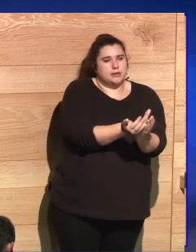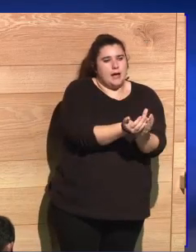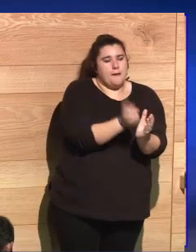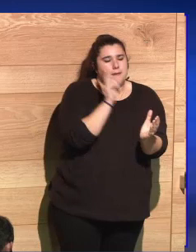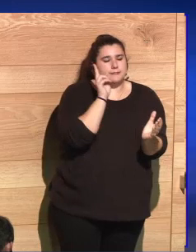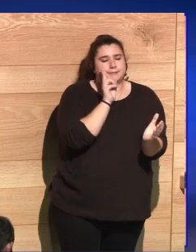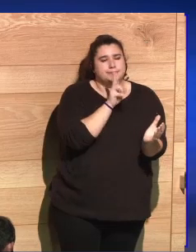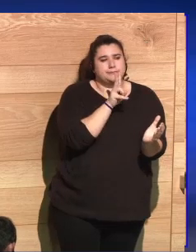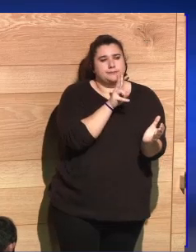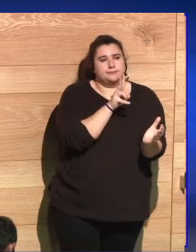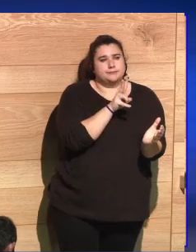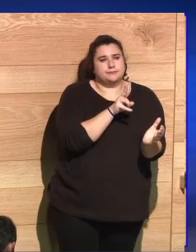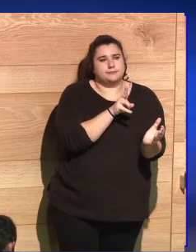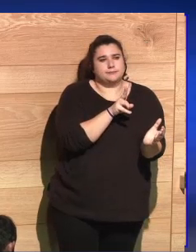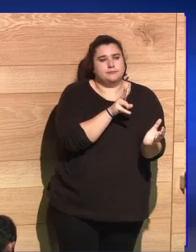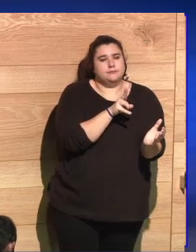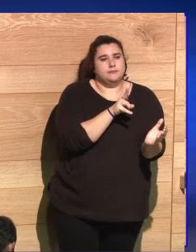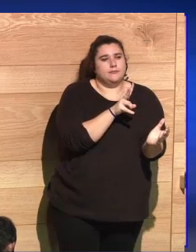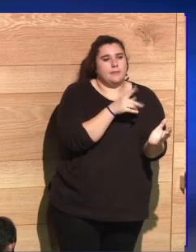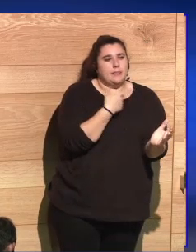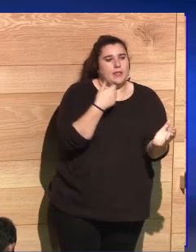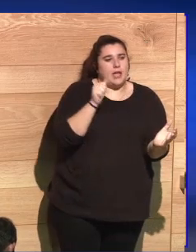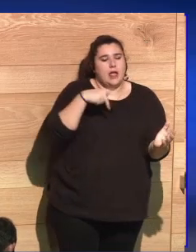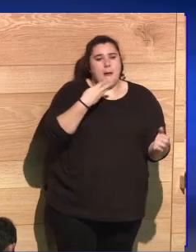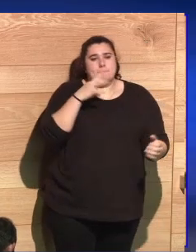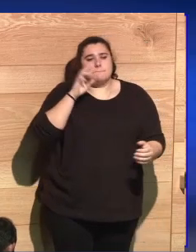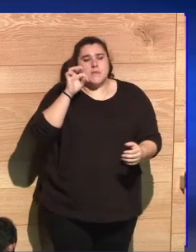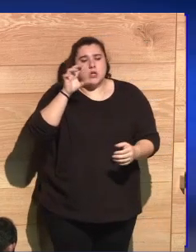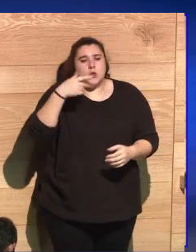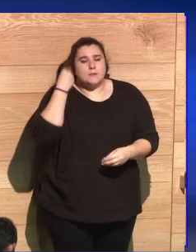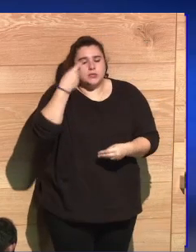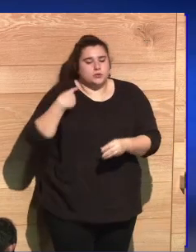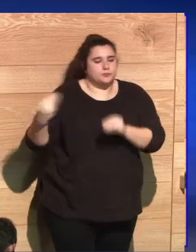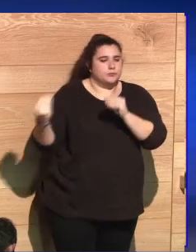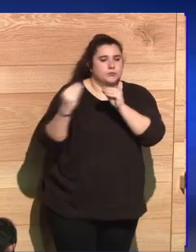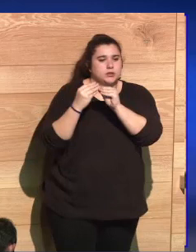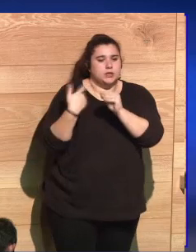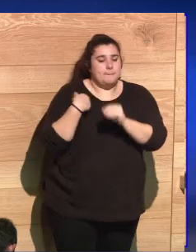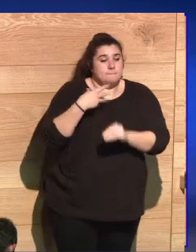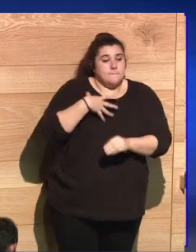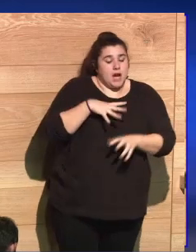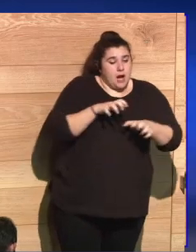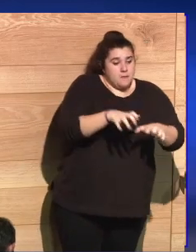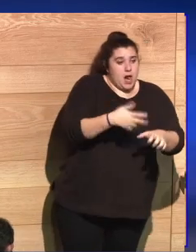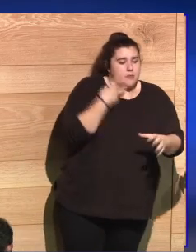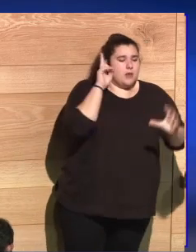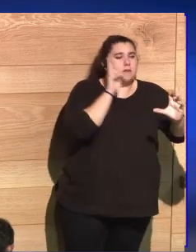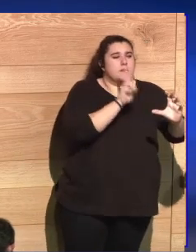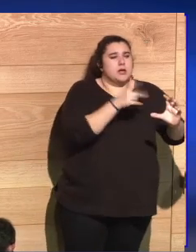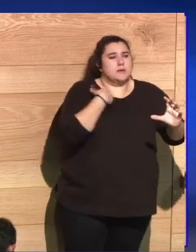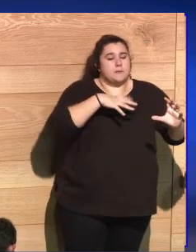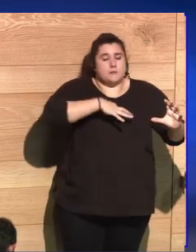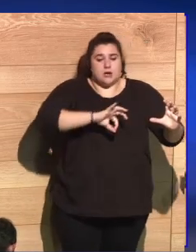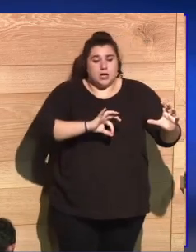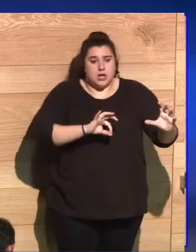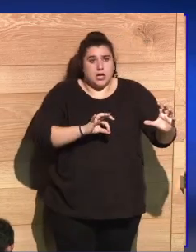tell you this, you can learn just as much by observing as by doing. If you really want to get out and experience the